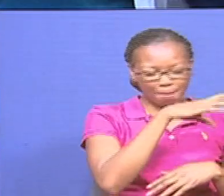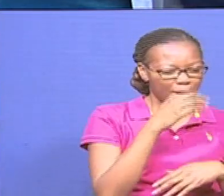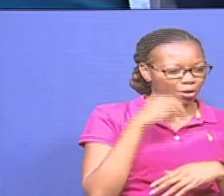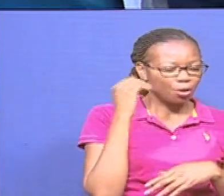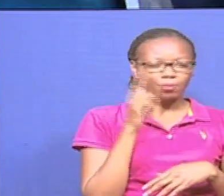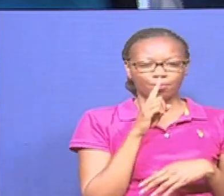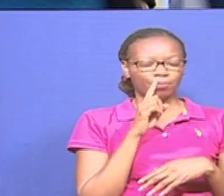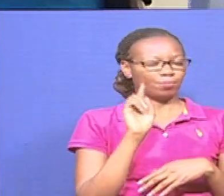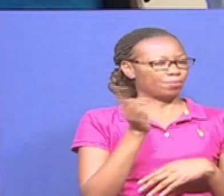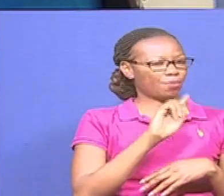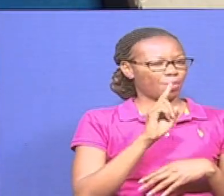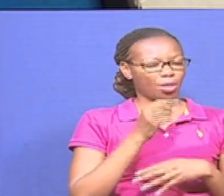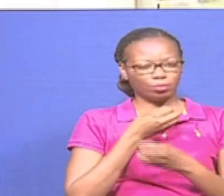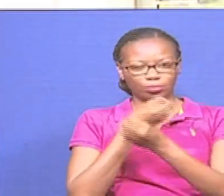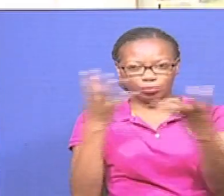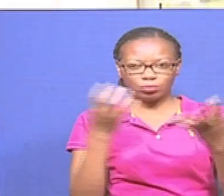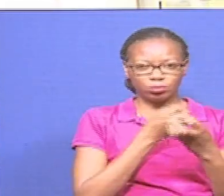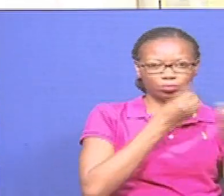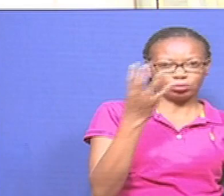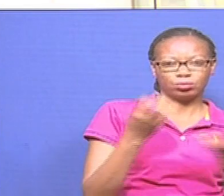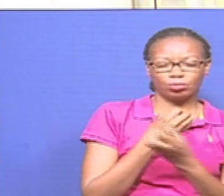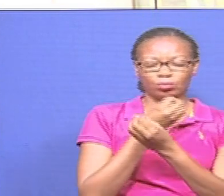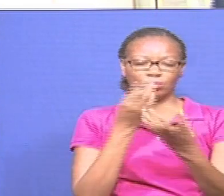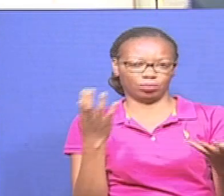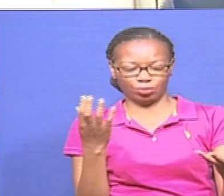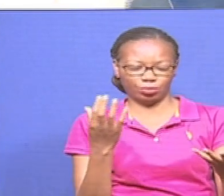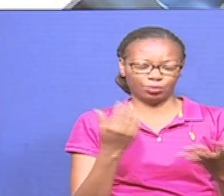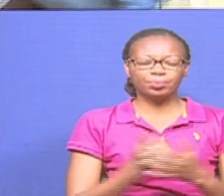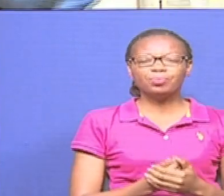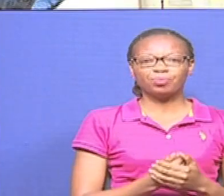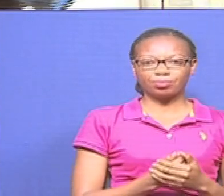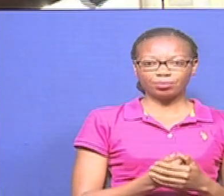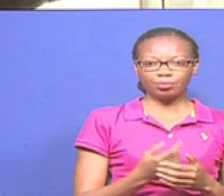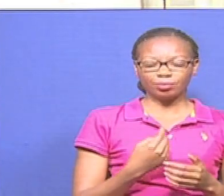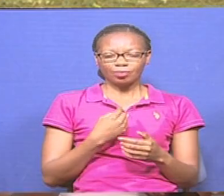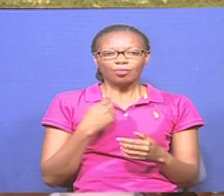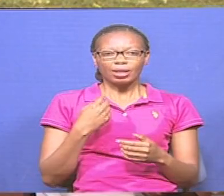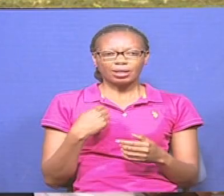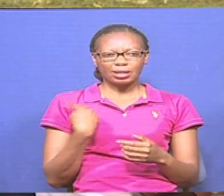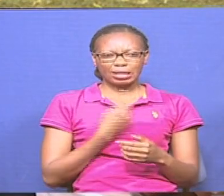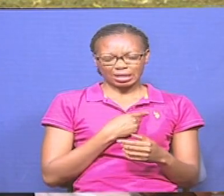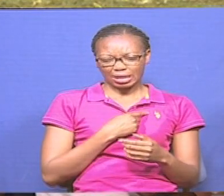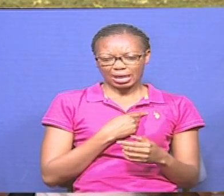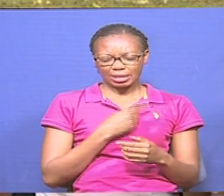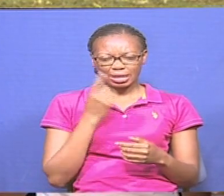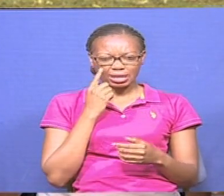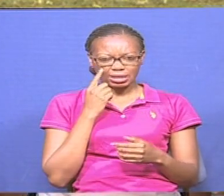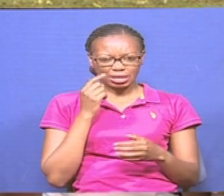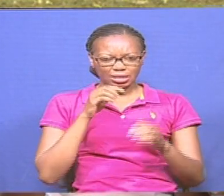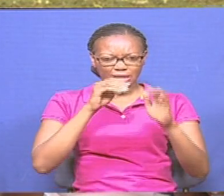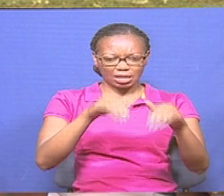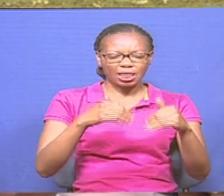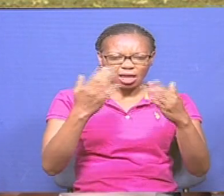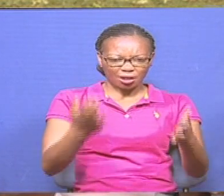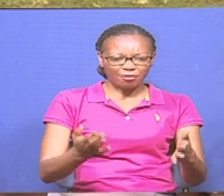Huu ni mradi mzuri, na sababu iliyofanya chuo hiki kuanzisha mradi huu ulikuwa moja. Kwa sababu tumegundua kwamba